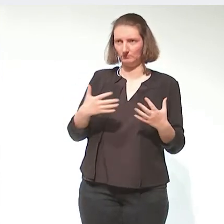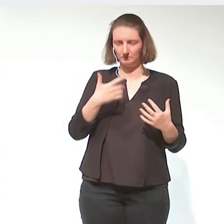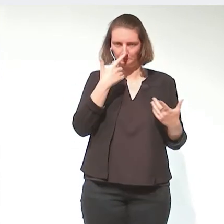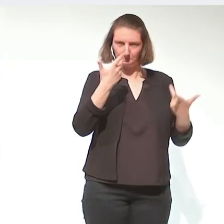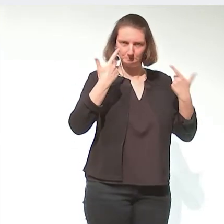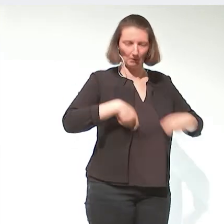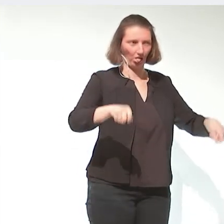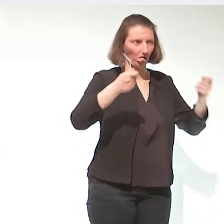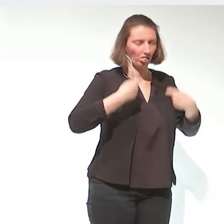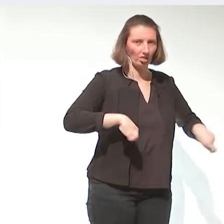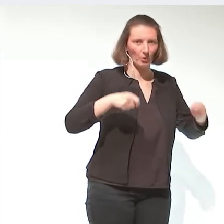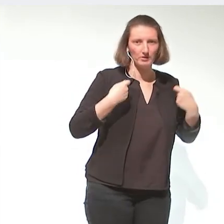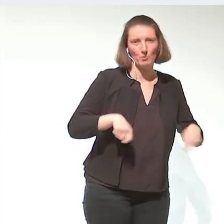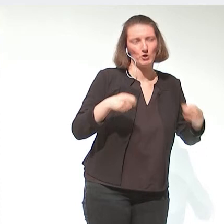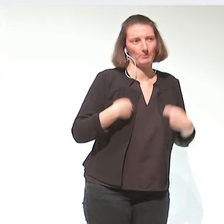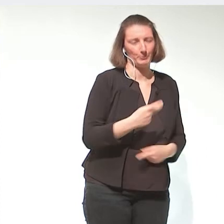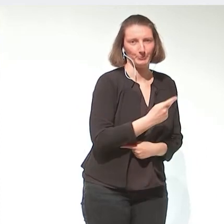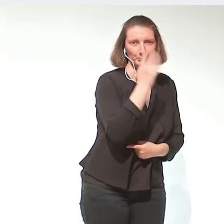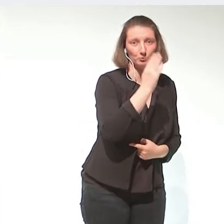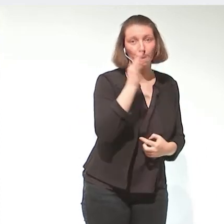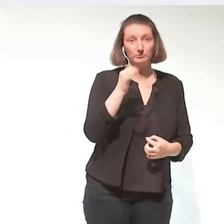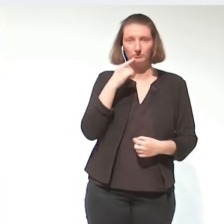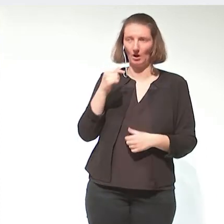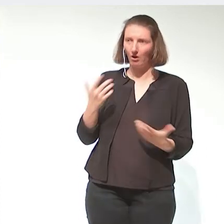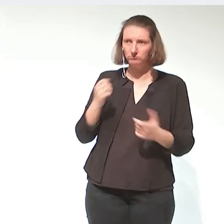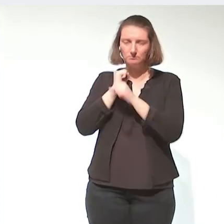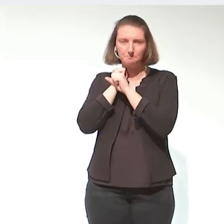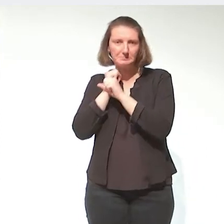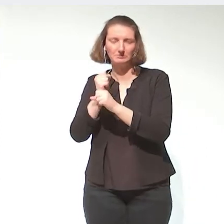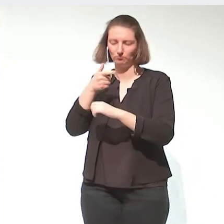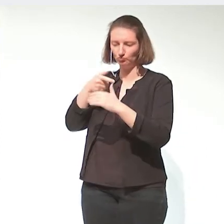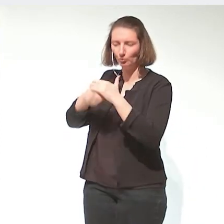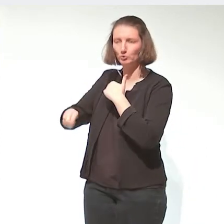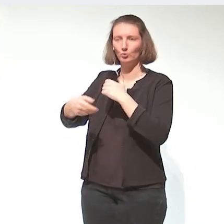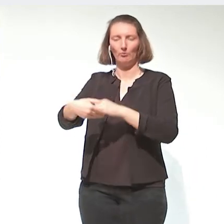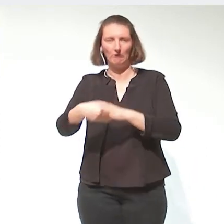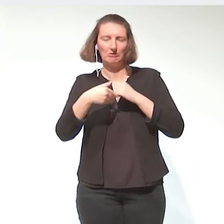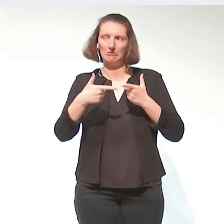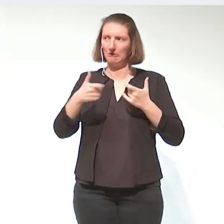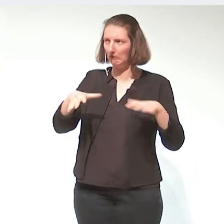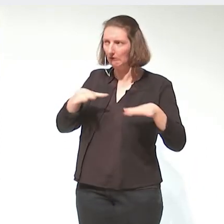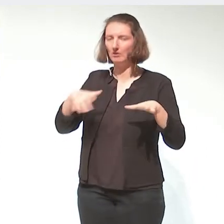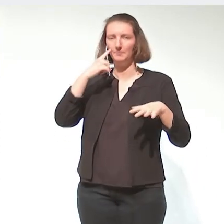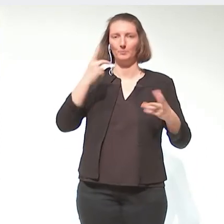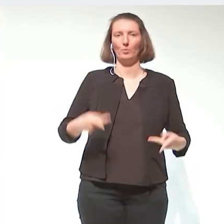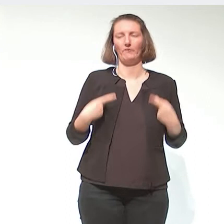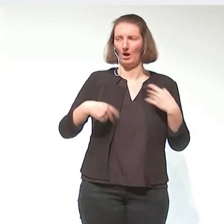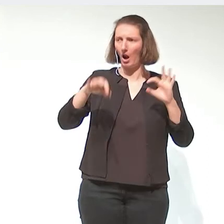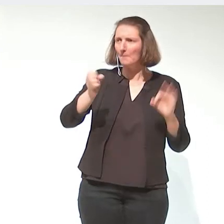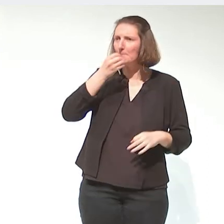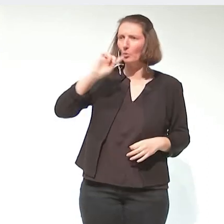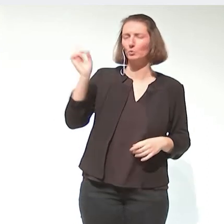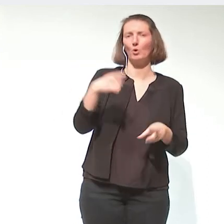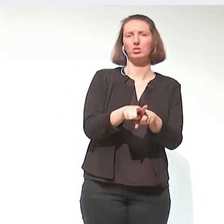face high cost of living, and so we need to turn to subsidies, state